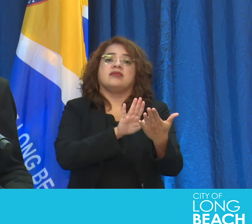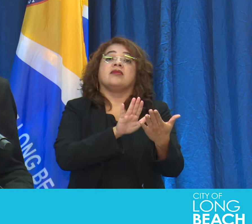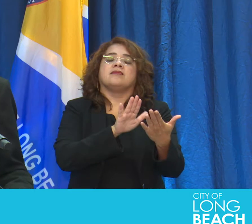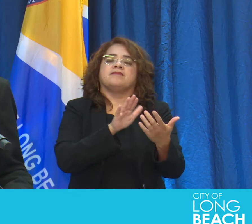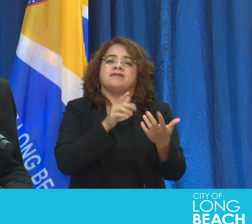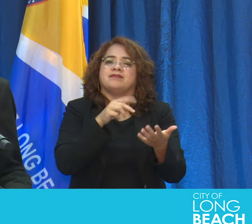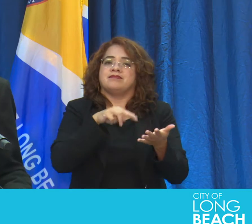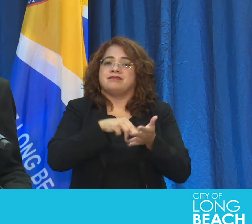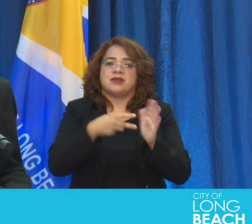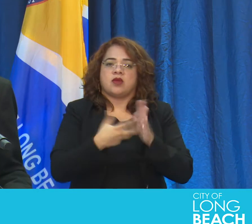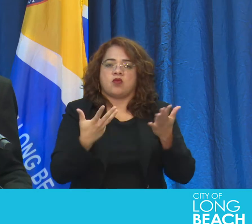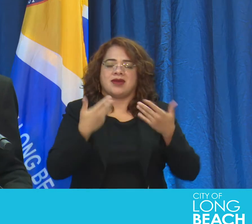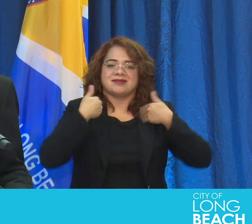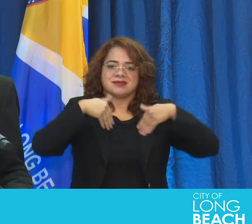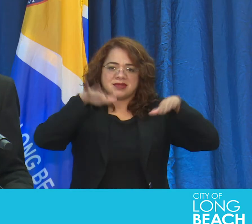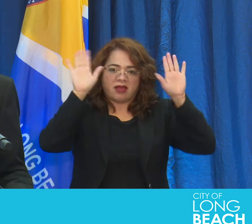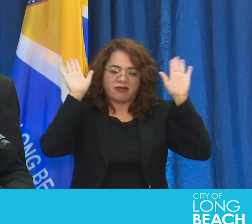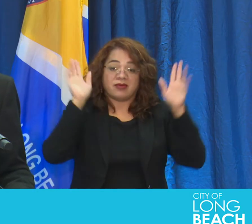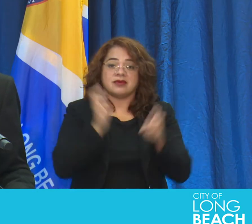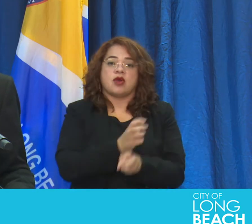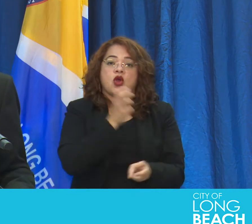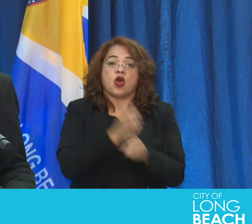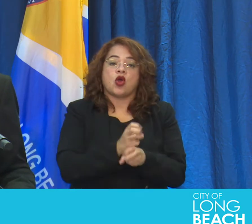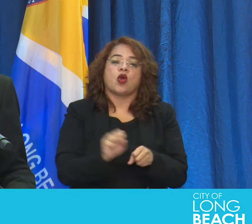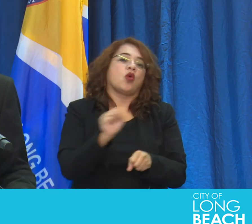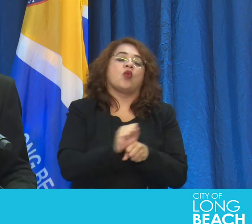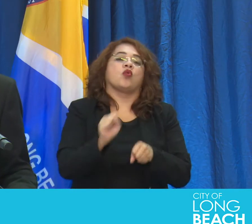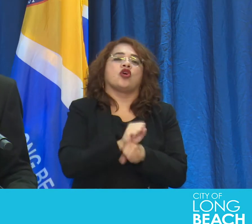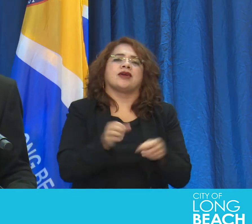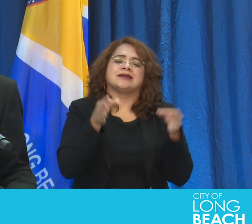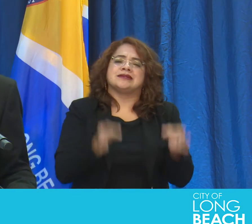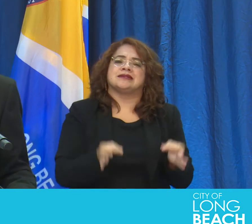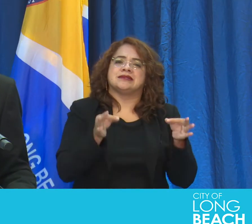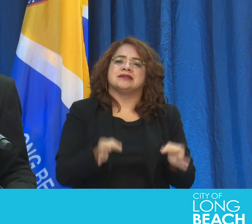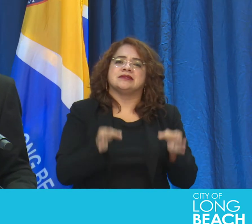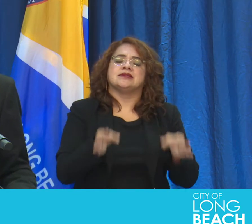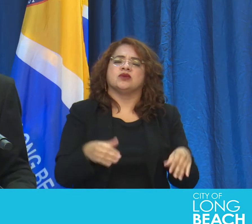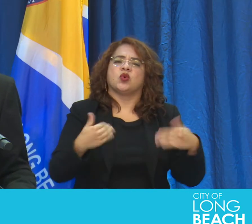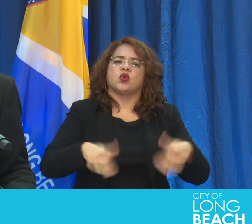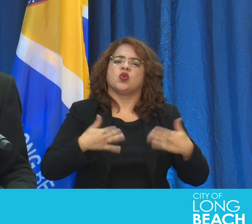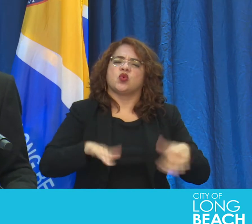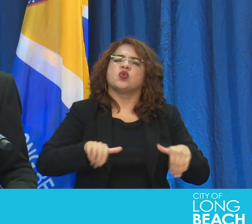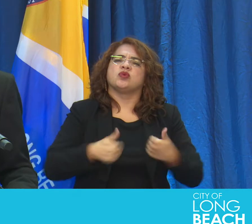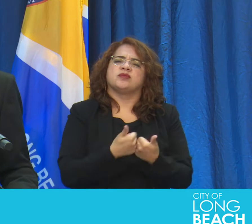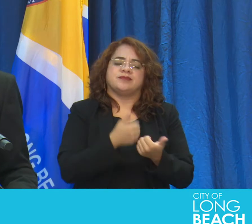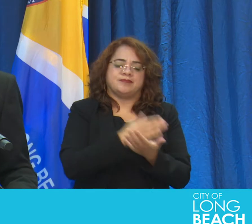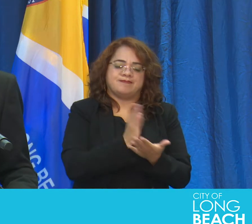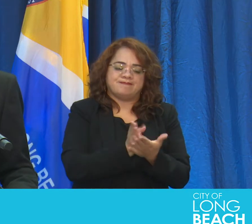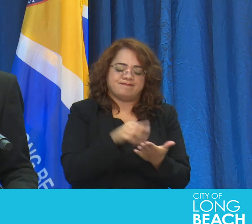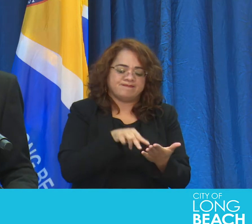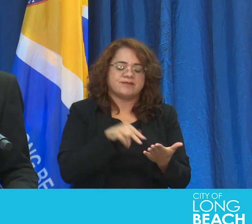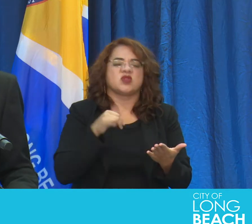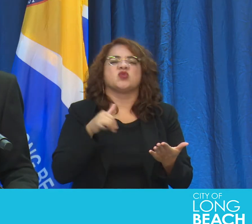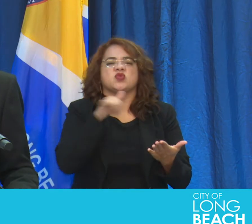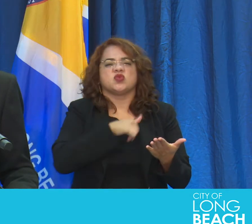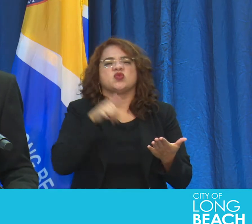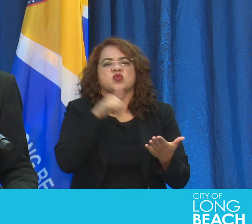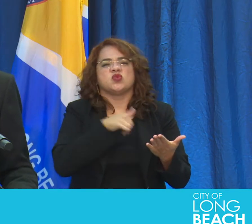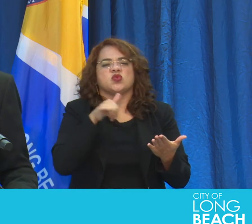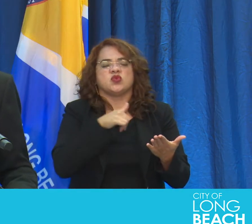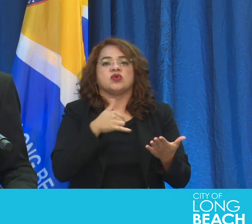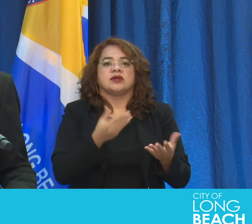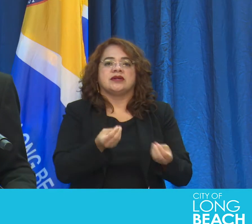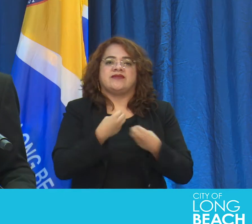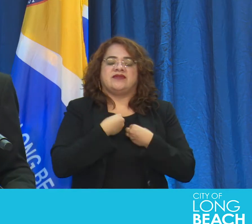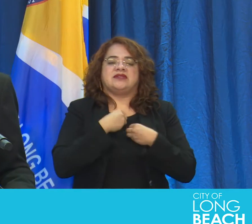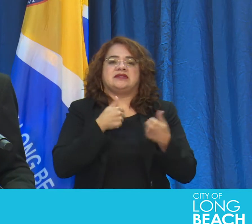sacrifice and hard work and tough decisions in this budget. COVID-19 has presented us with a